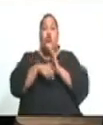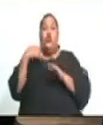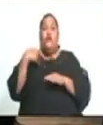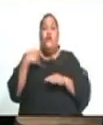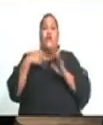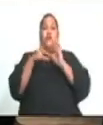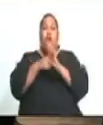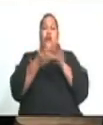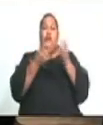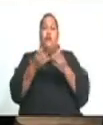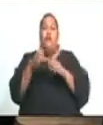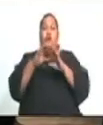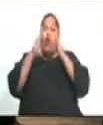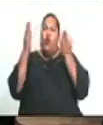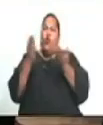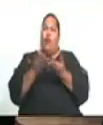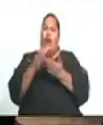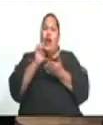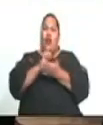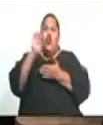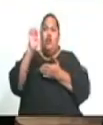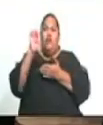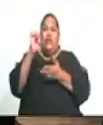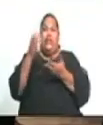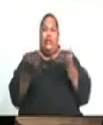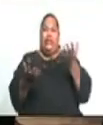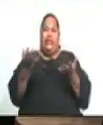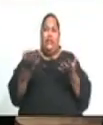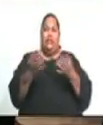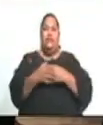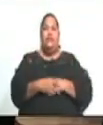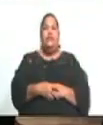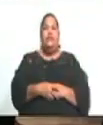preparing for global economic uncertainties. Meroni Mili, Fiji 1 News.